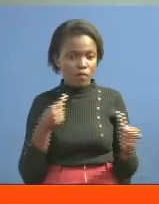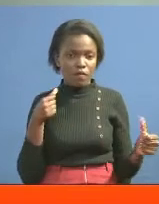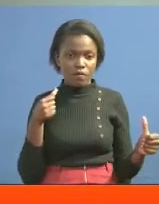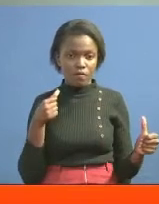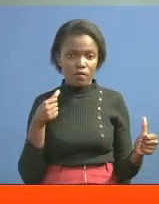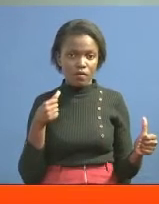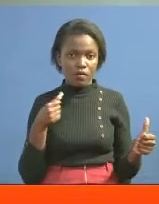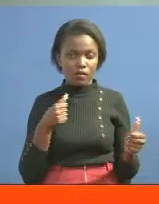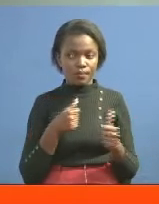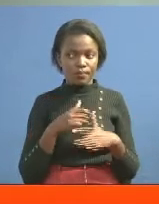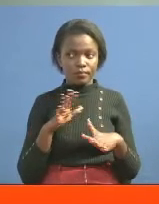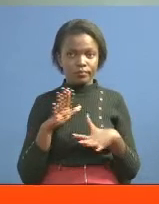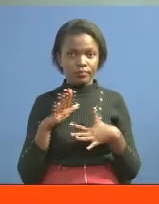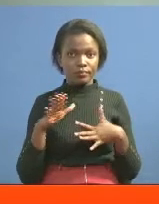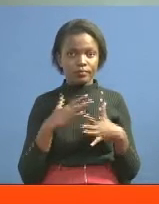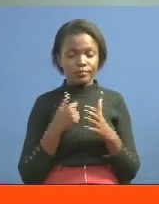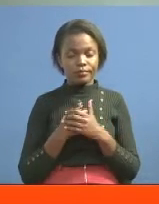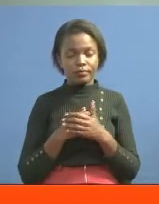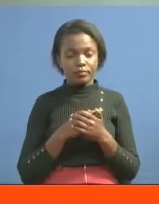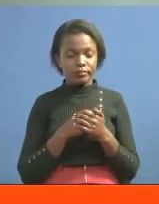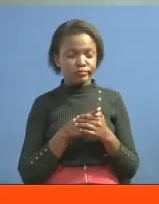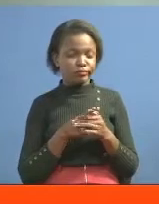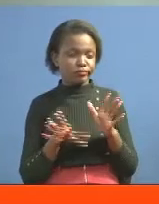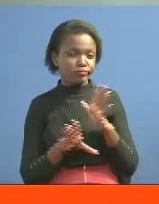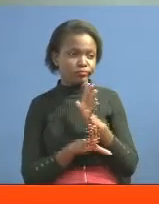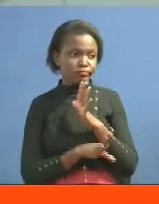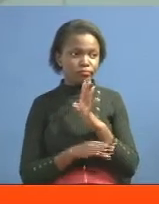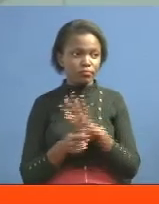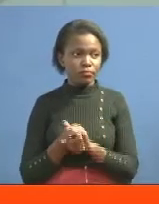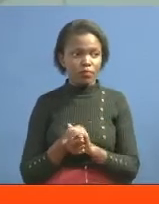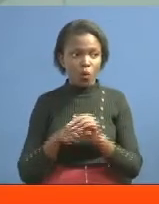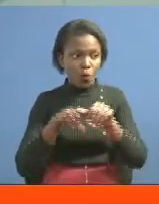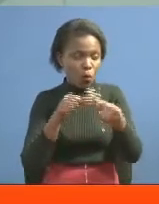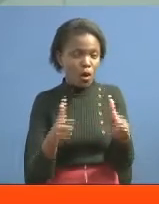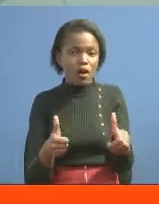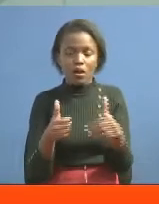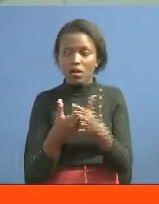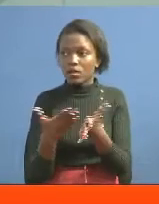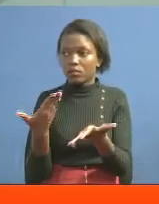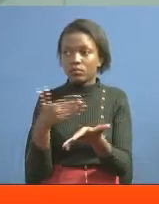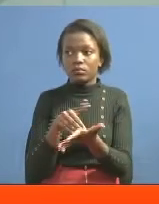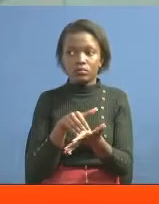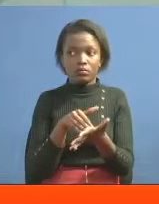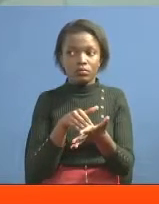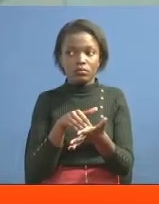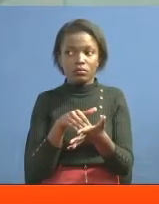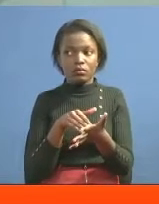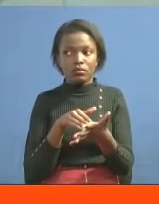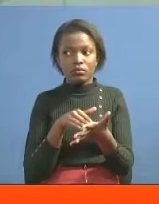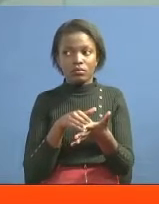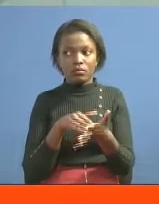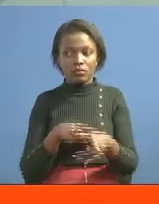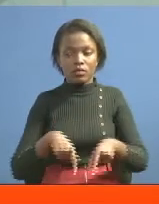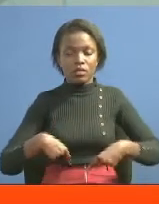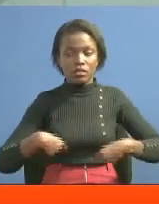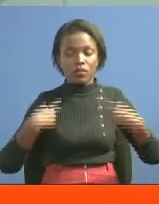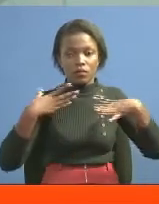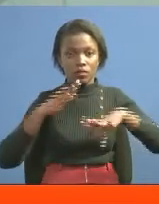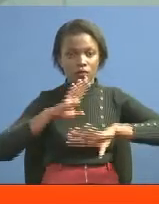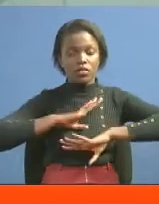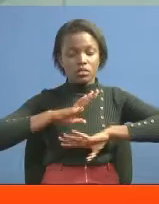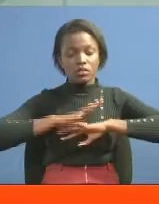being self-sufficient as a country? Well, again, self-sufficiency is